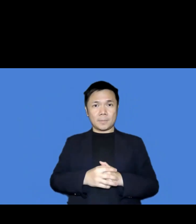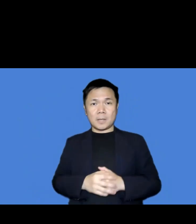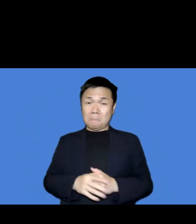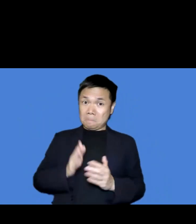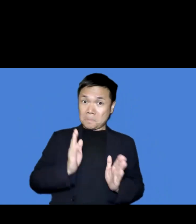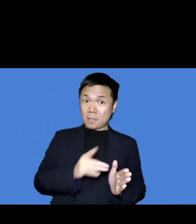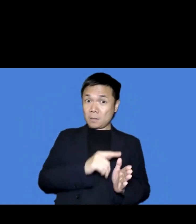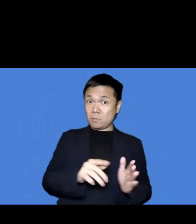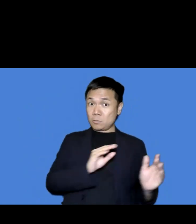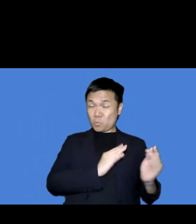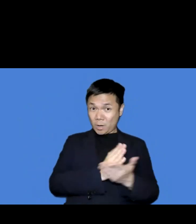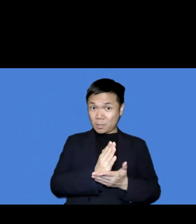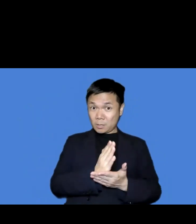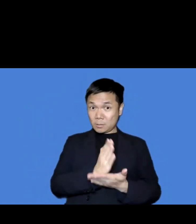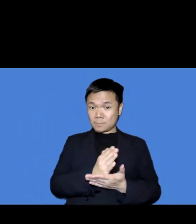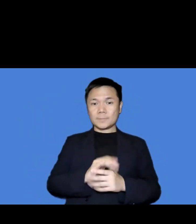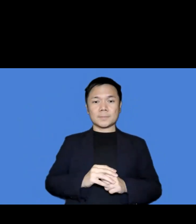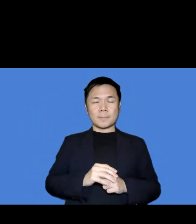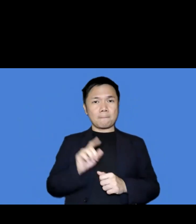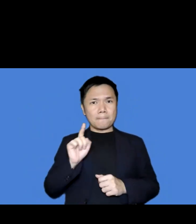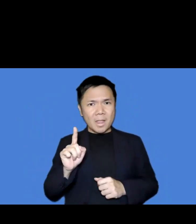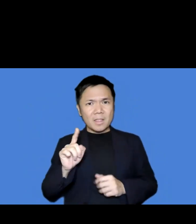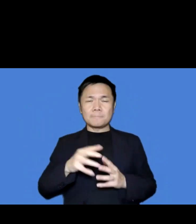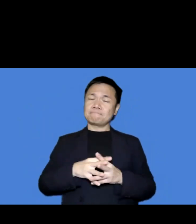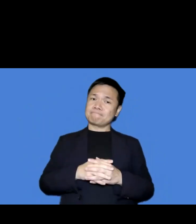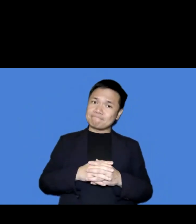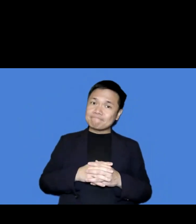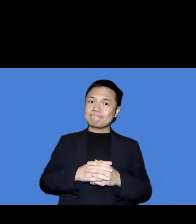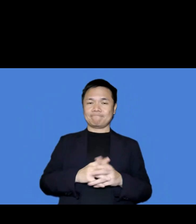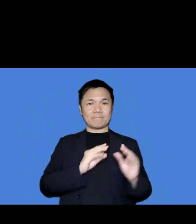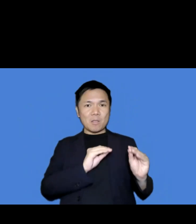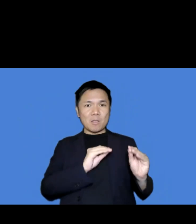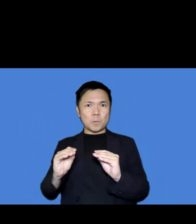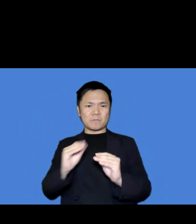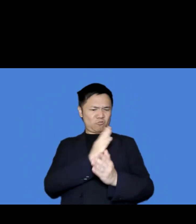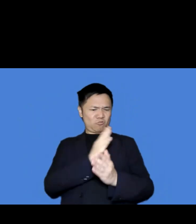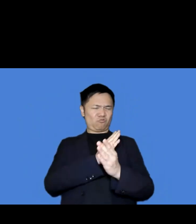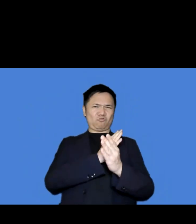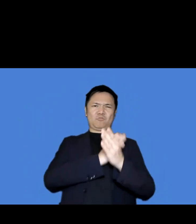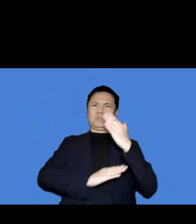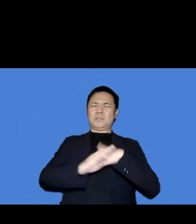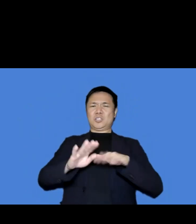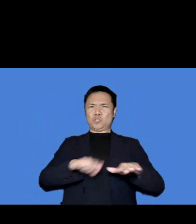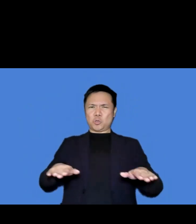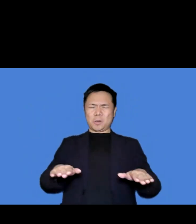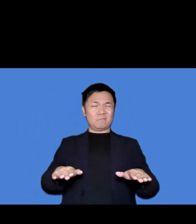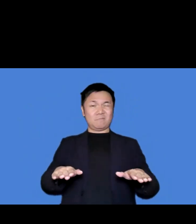education, we see that the education of children with disabilities is very much